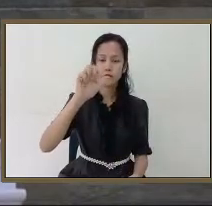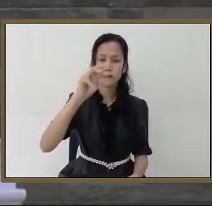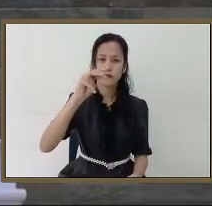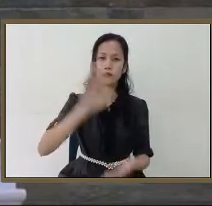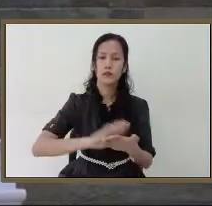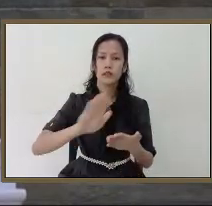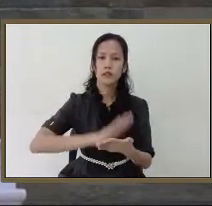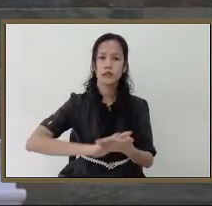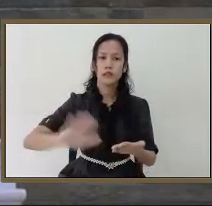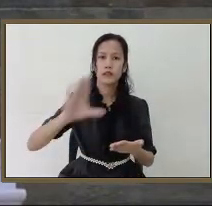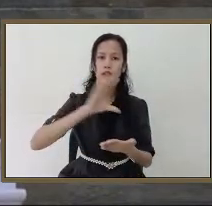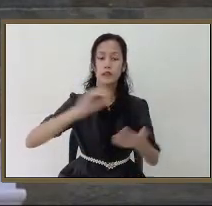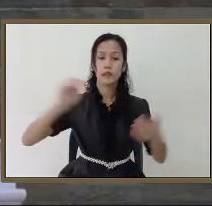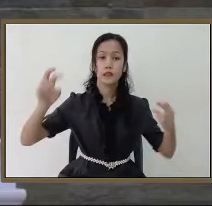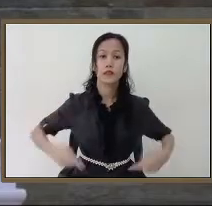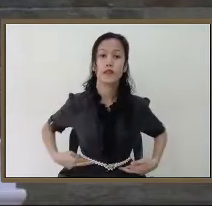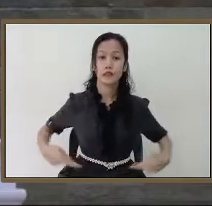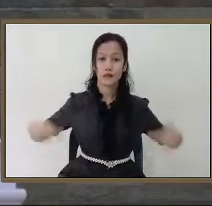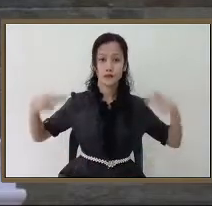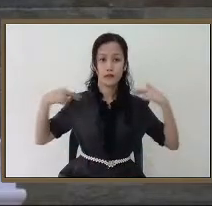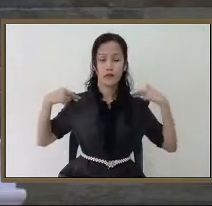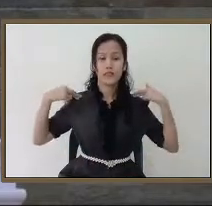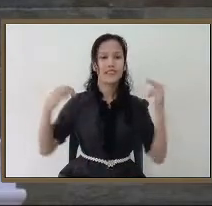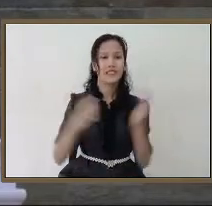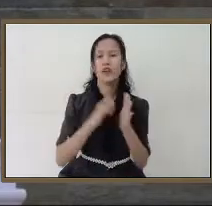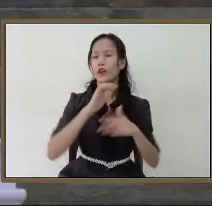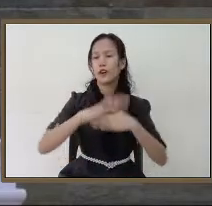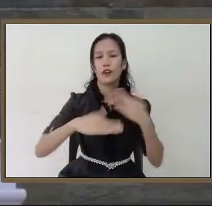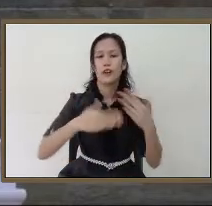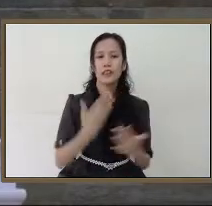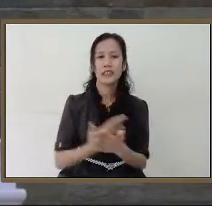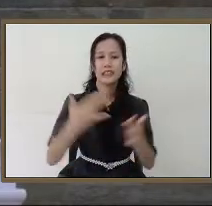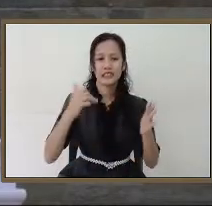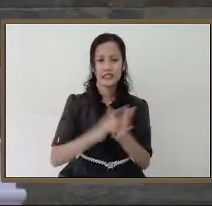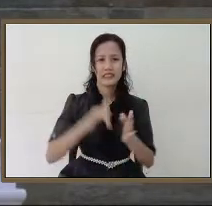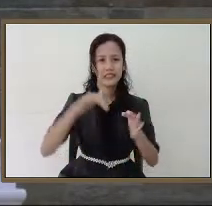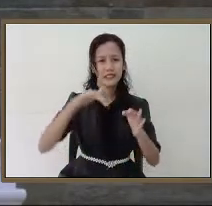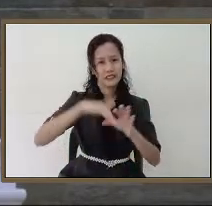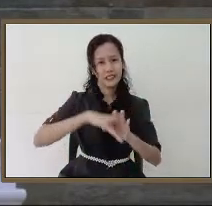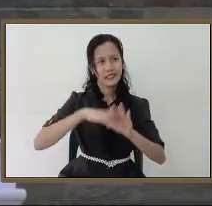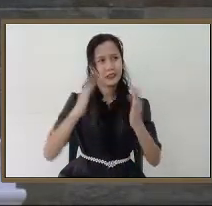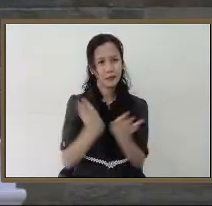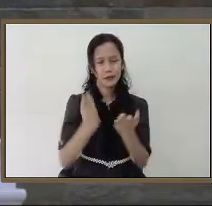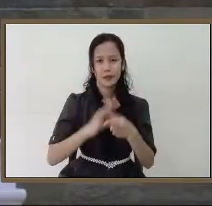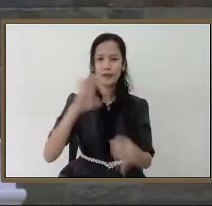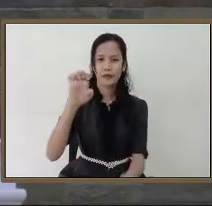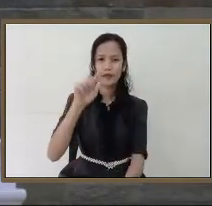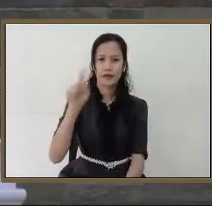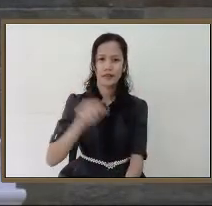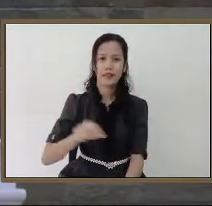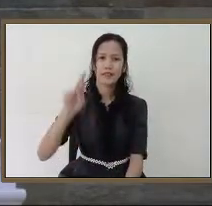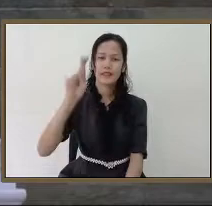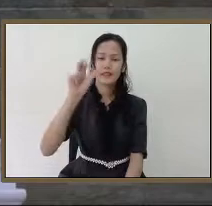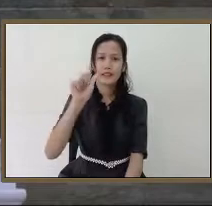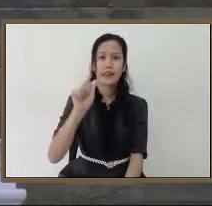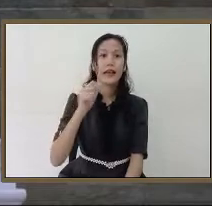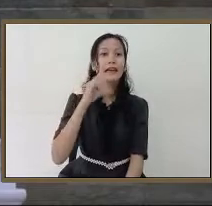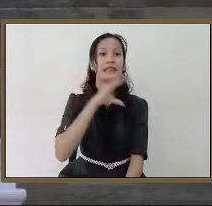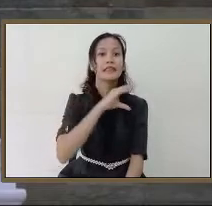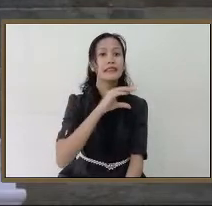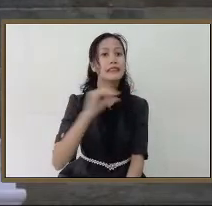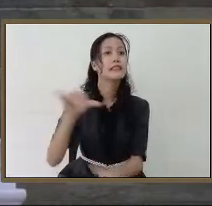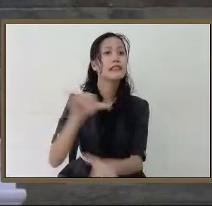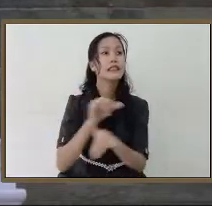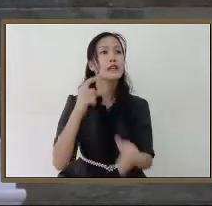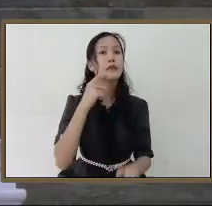and revival. So yan po yung pinakanilalaman po ng Book of Ezra. Now, katulad po na sinabi ko po sa inyo